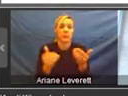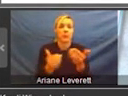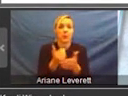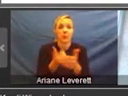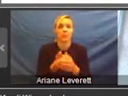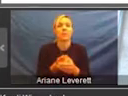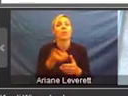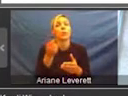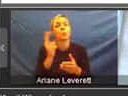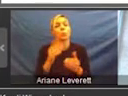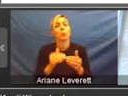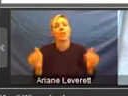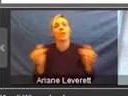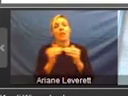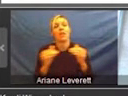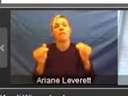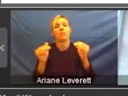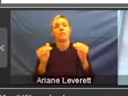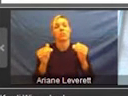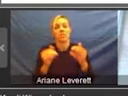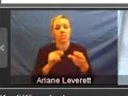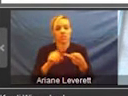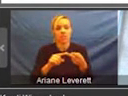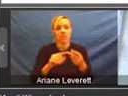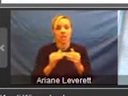more overarching policy level, and